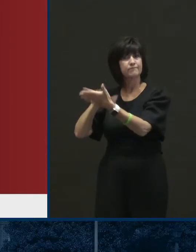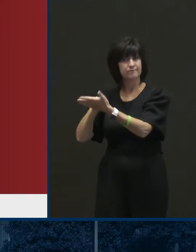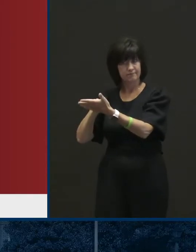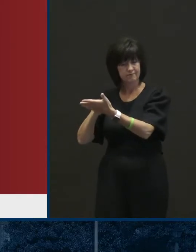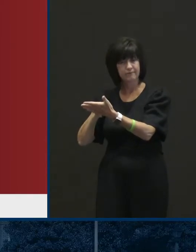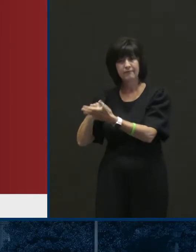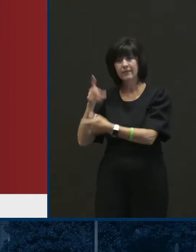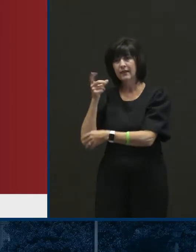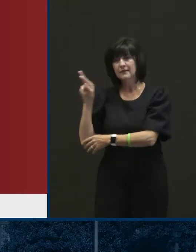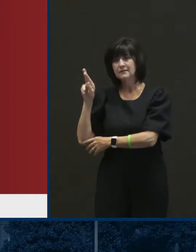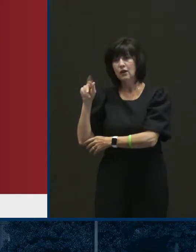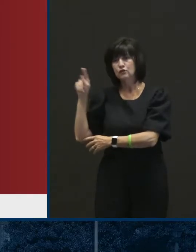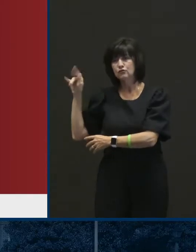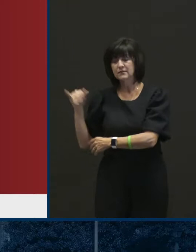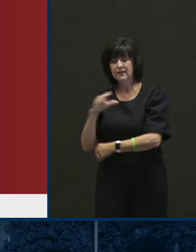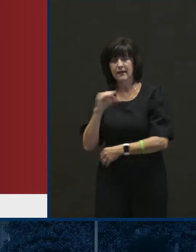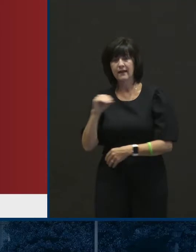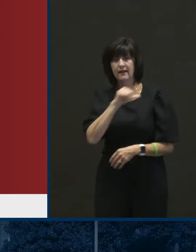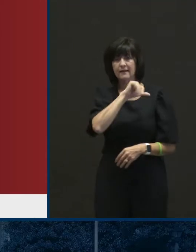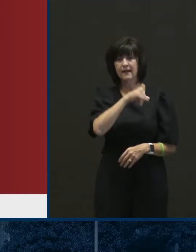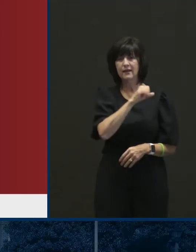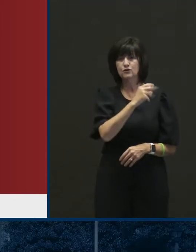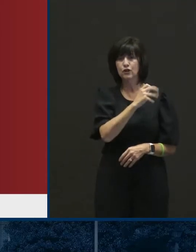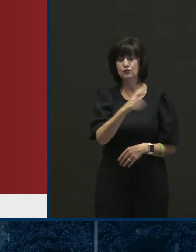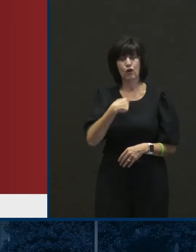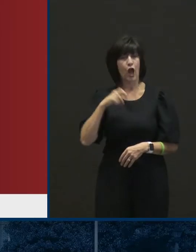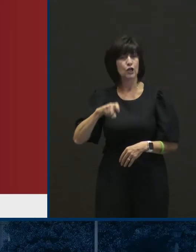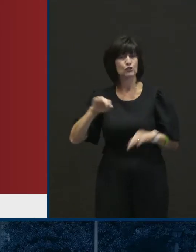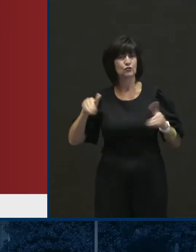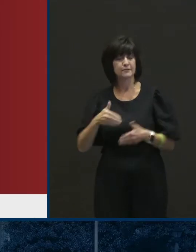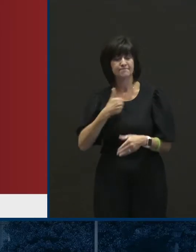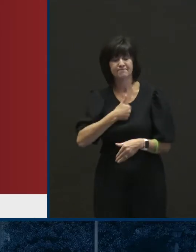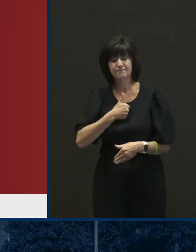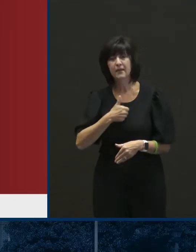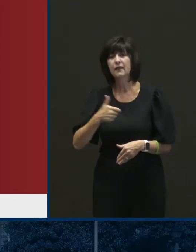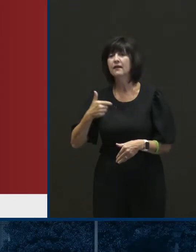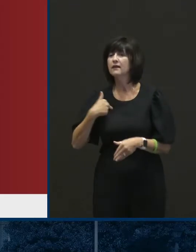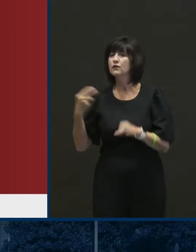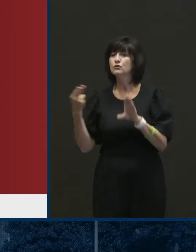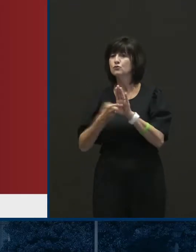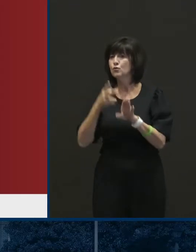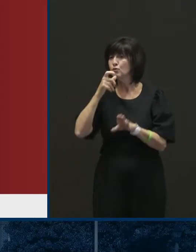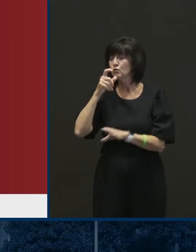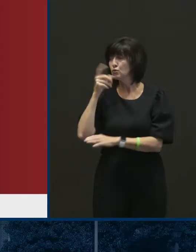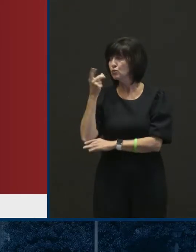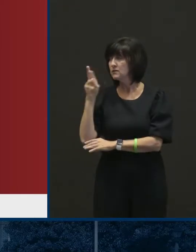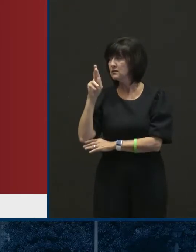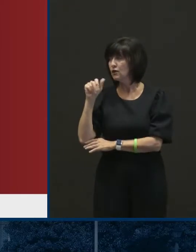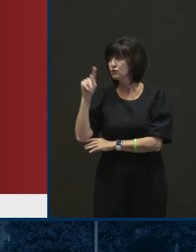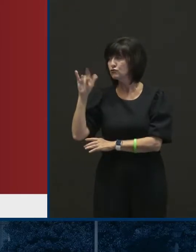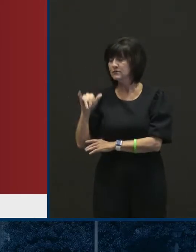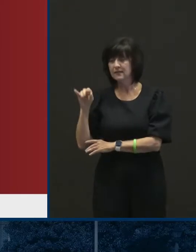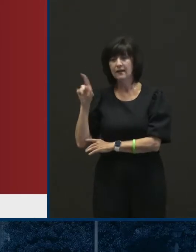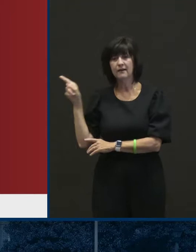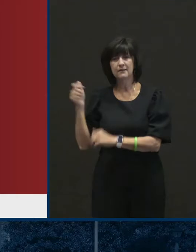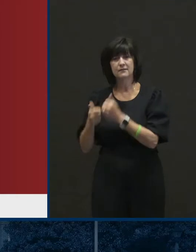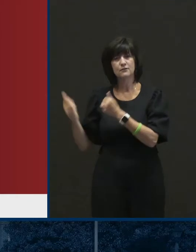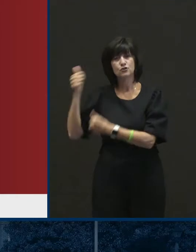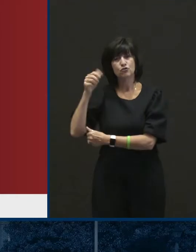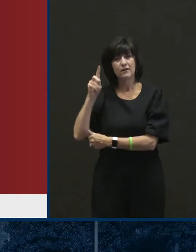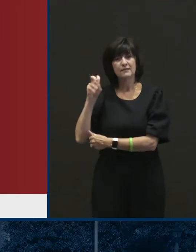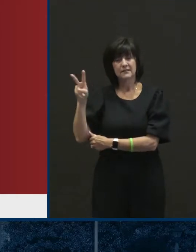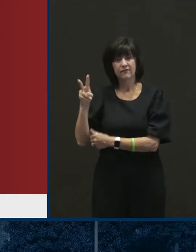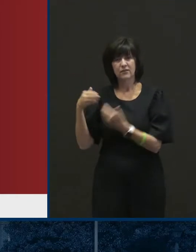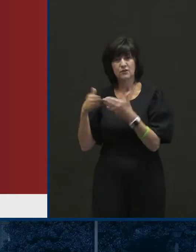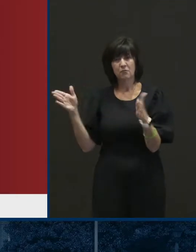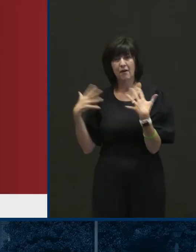and I should have introduced them at the top. I'm joined again today by Dr. Karyl Rattay, is the Director of Division Health. She's back. It's nice to have you. It's also